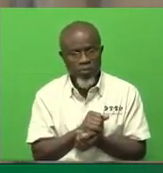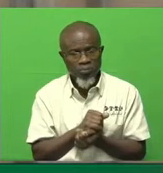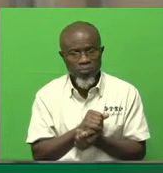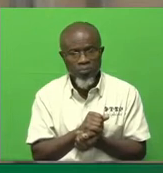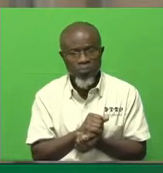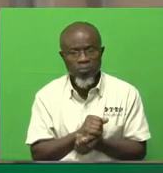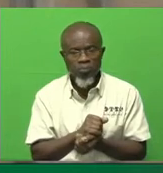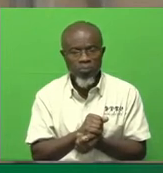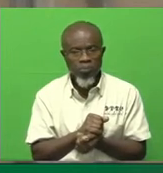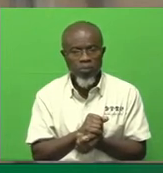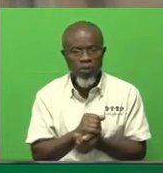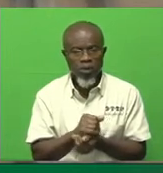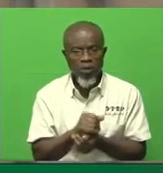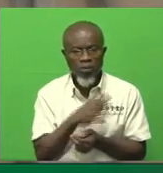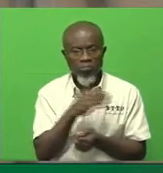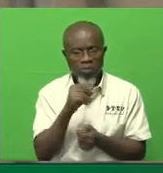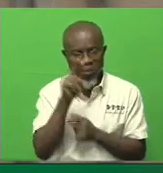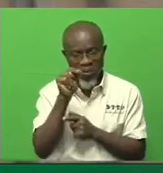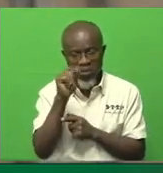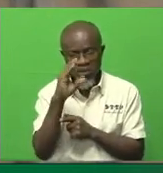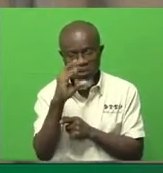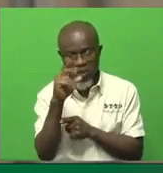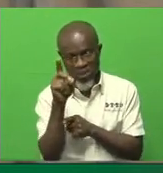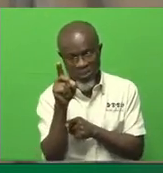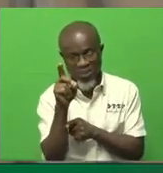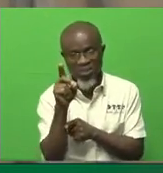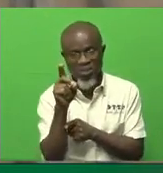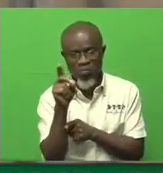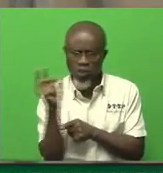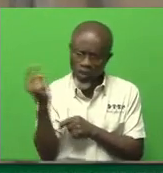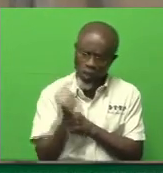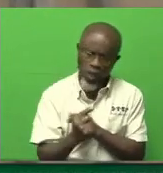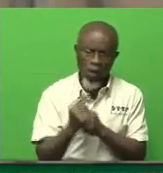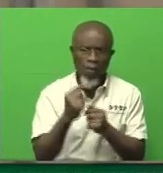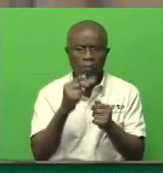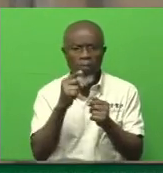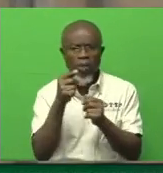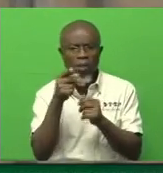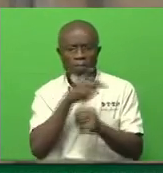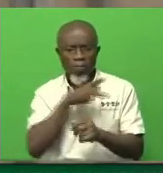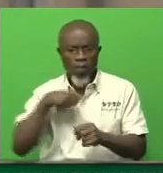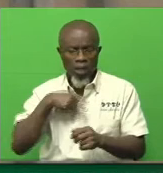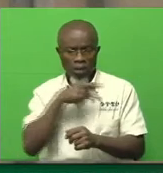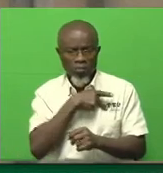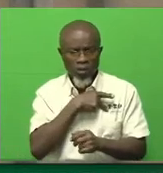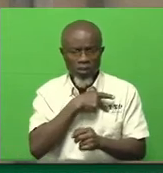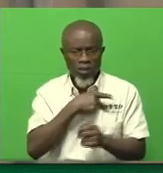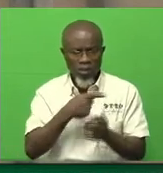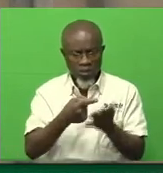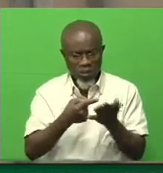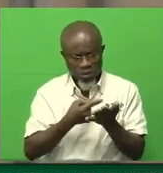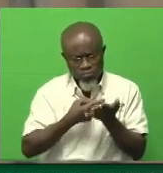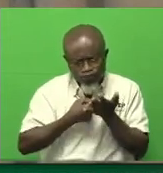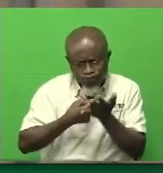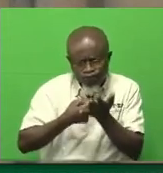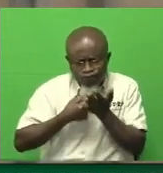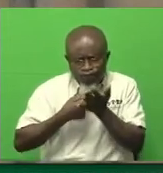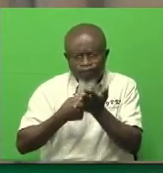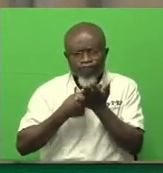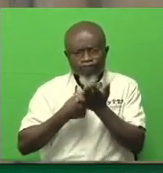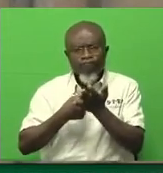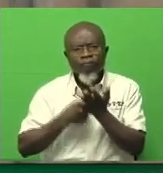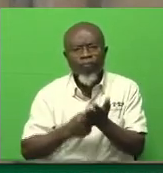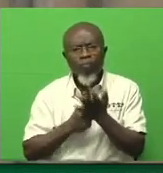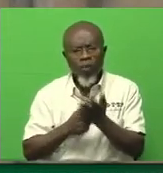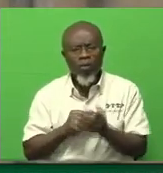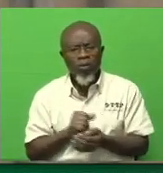we would have come to Parliament to debate the uh the amendment bill of 2019 for graphic